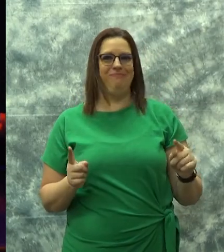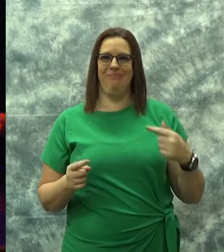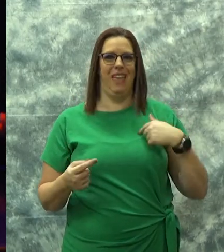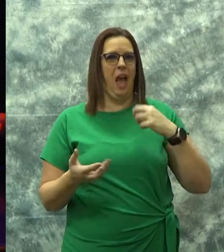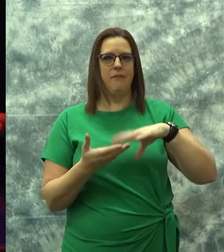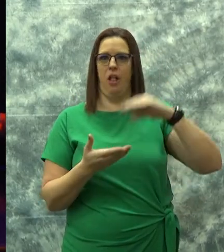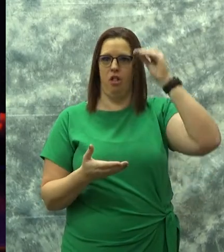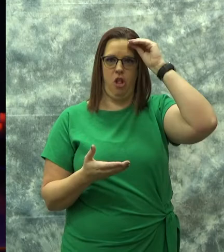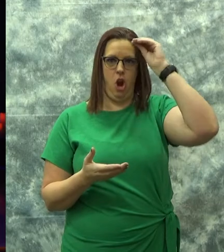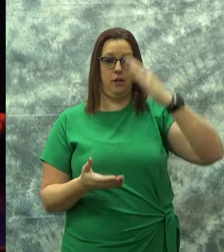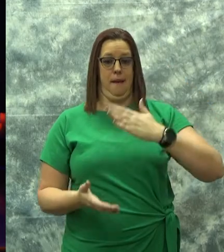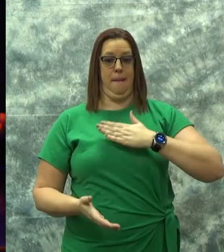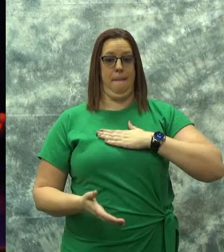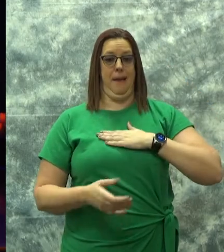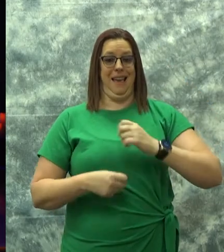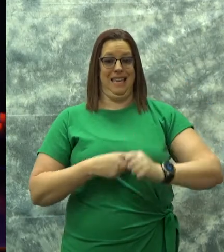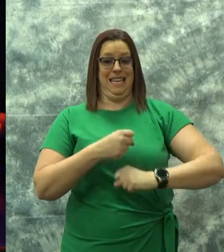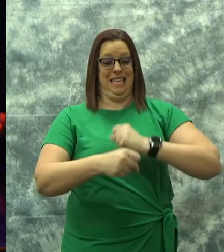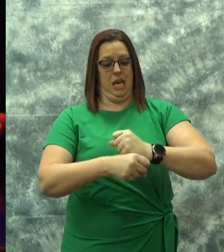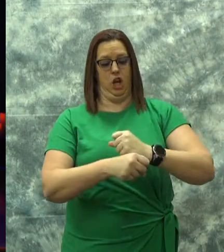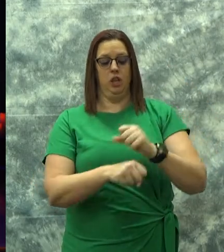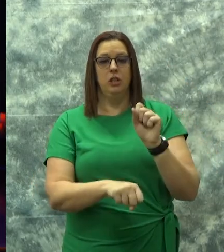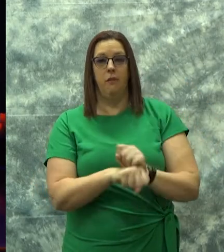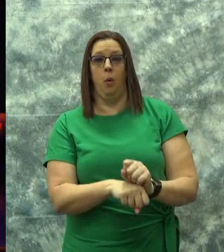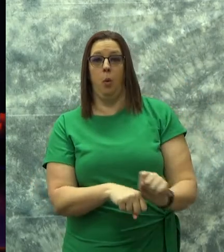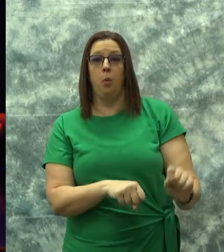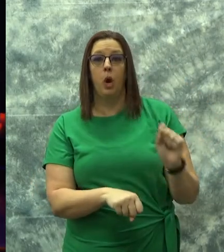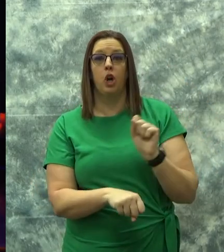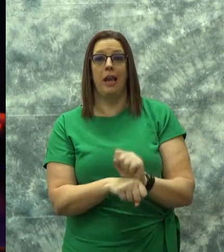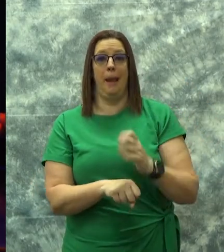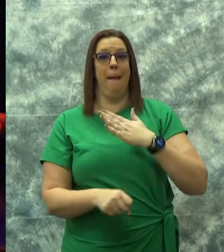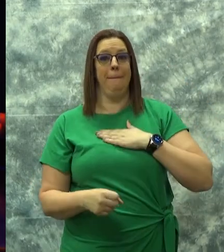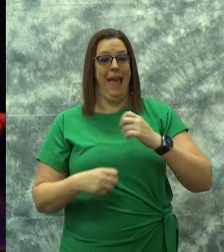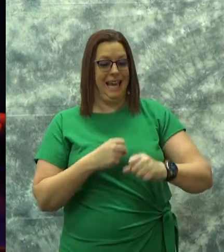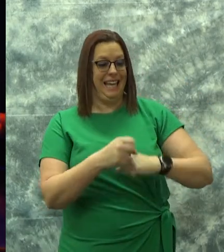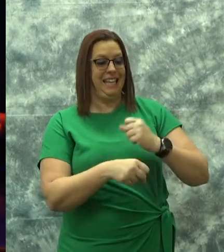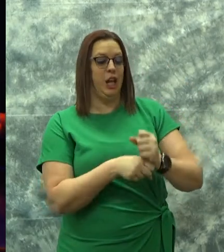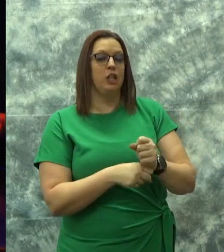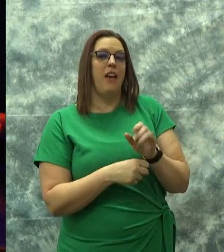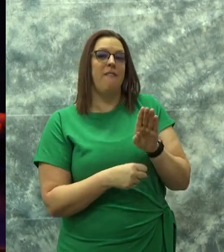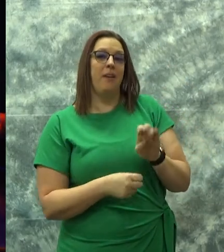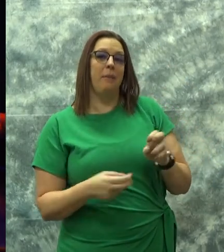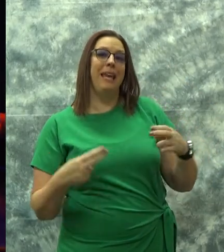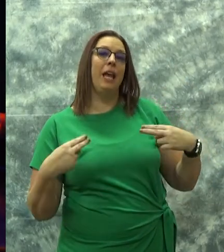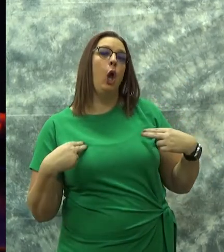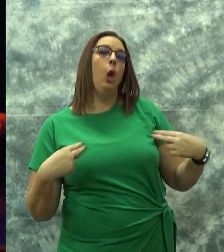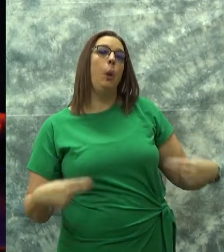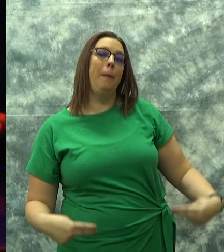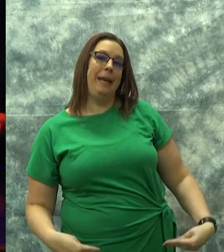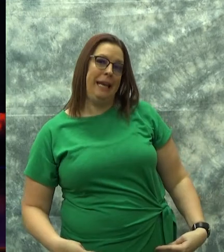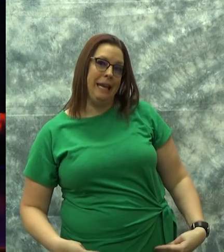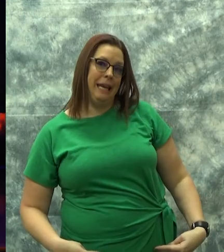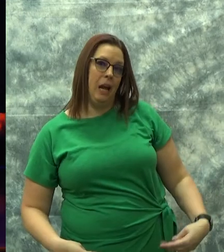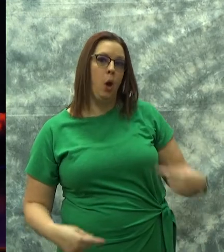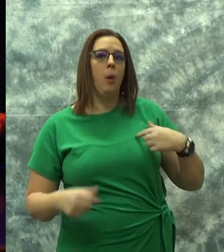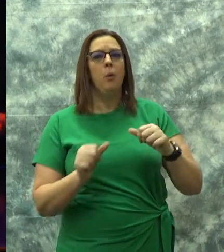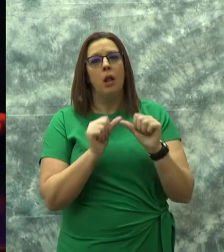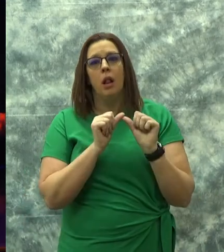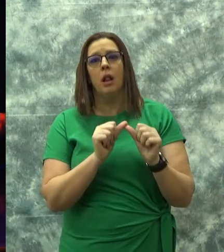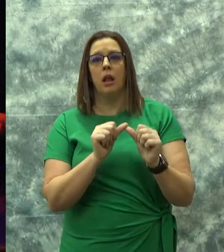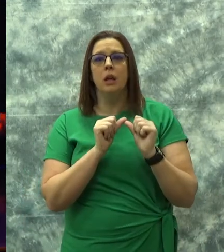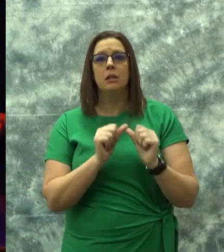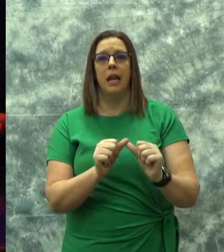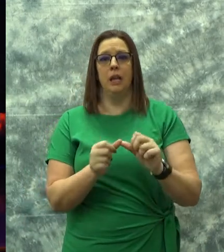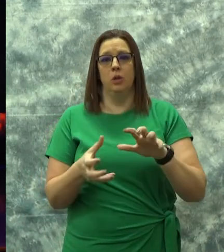But I have learned in my years of working with people and in my years of being human, we will continue to